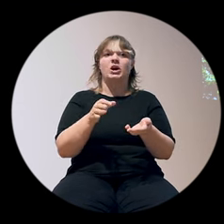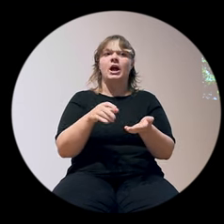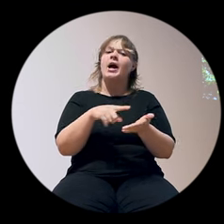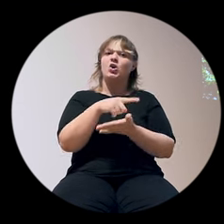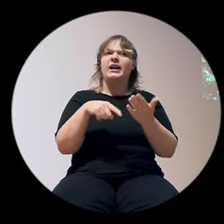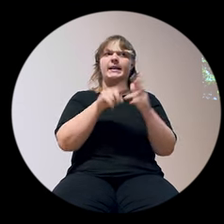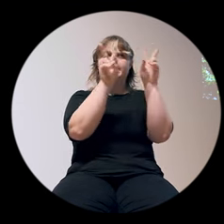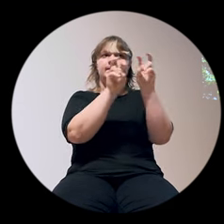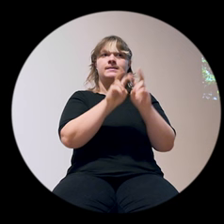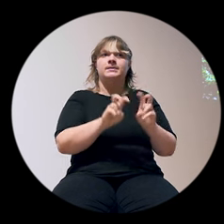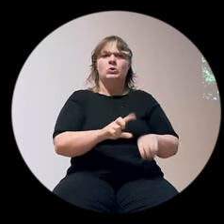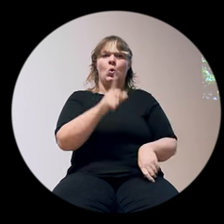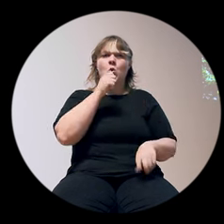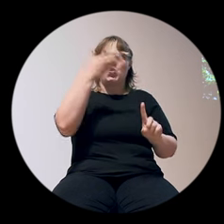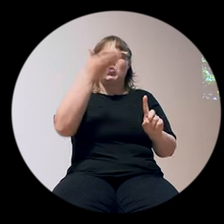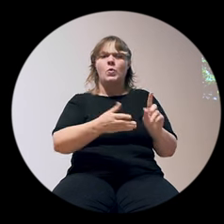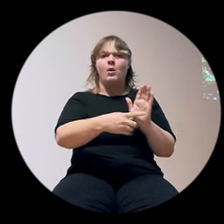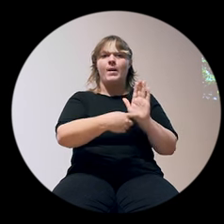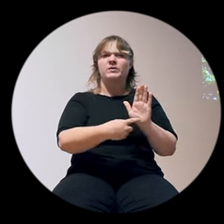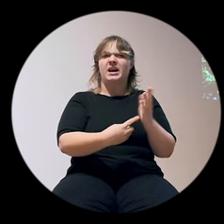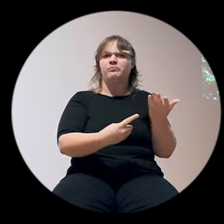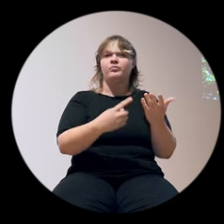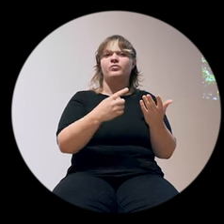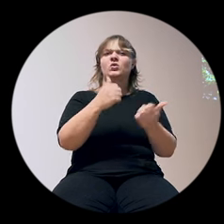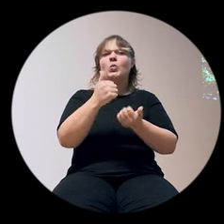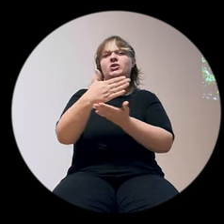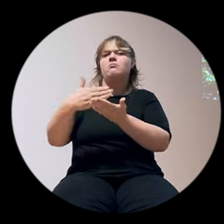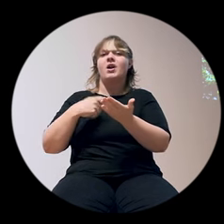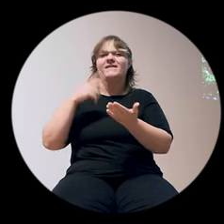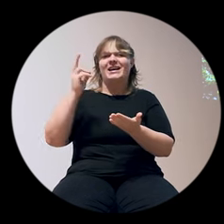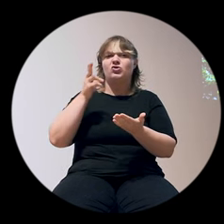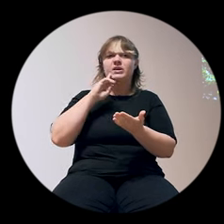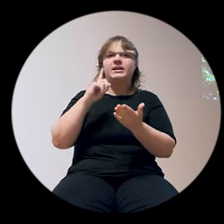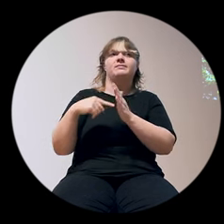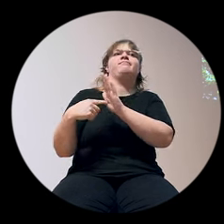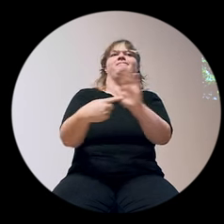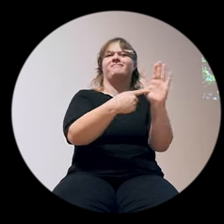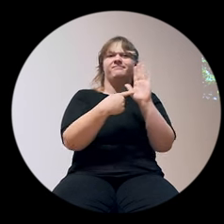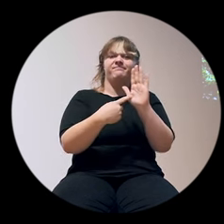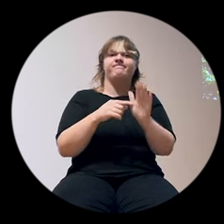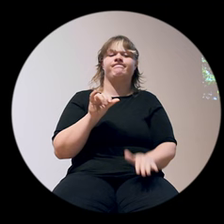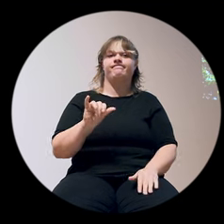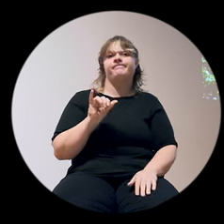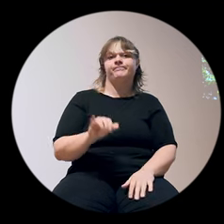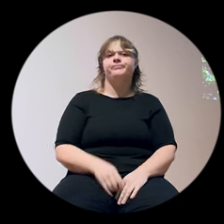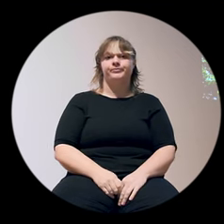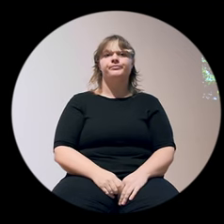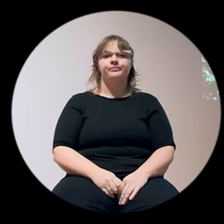critically being looked at and who they represent and which side of history is being portrayed.